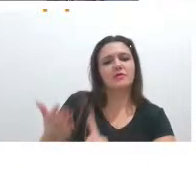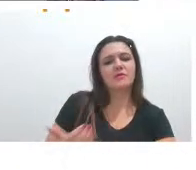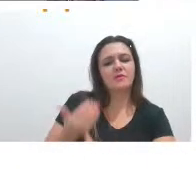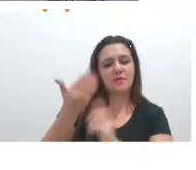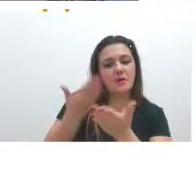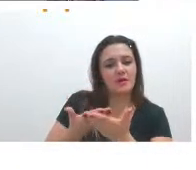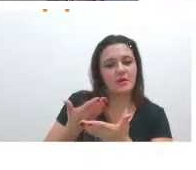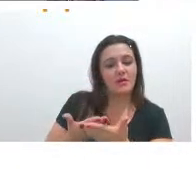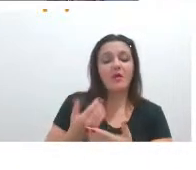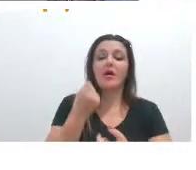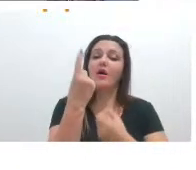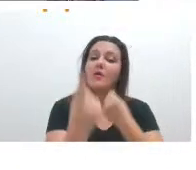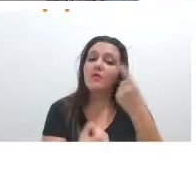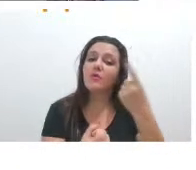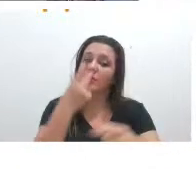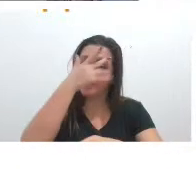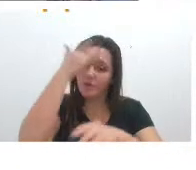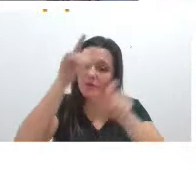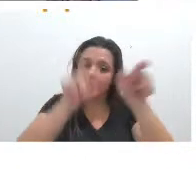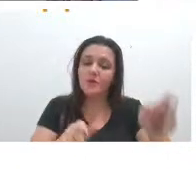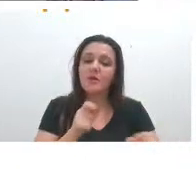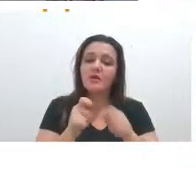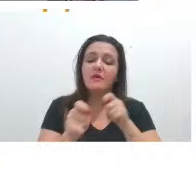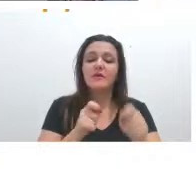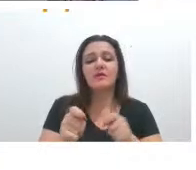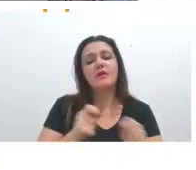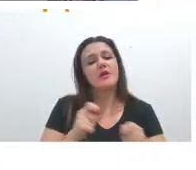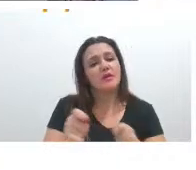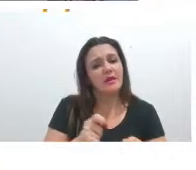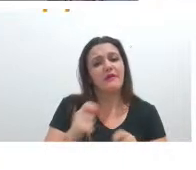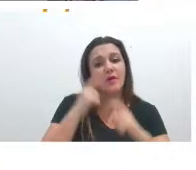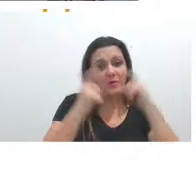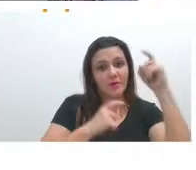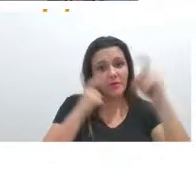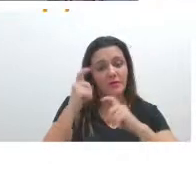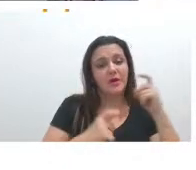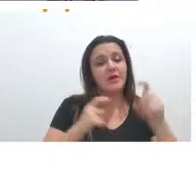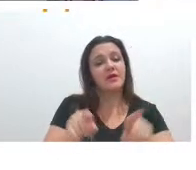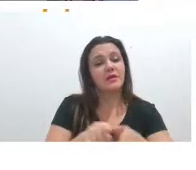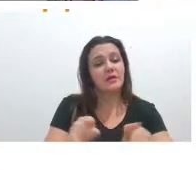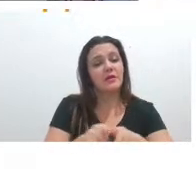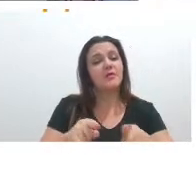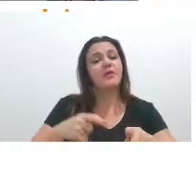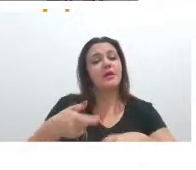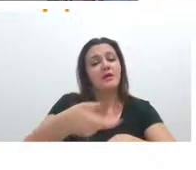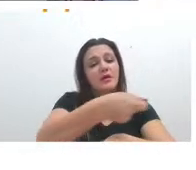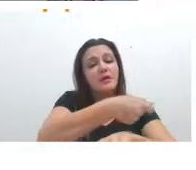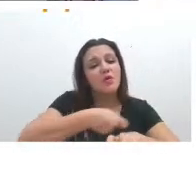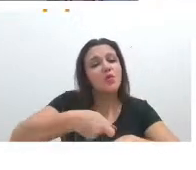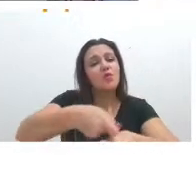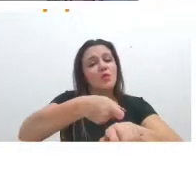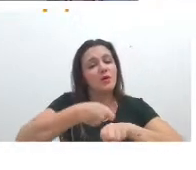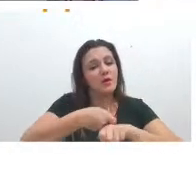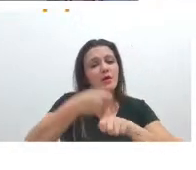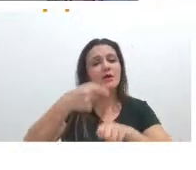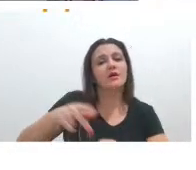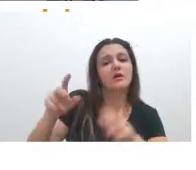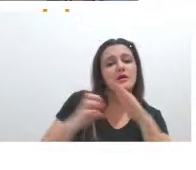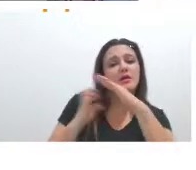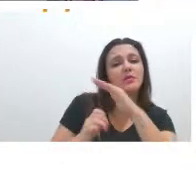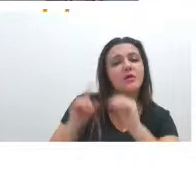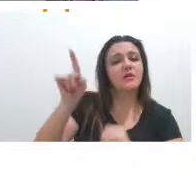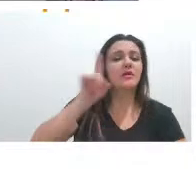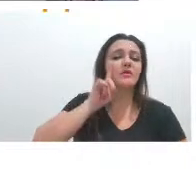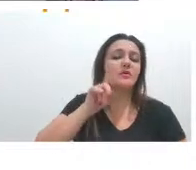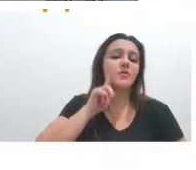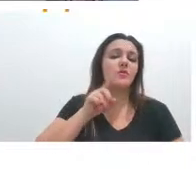about big tech and neoliberalism, how large, mostly US-based companies could have influence in ELT classrooms. And